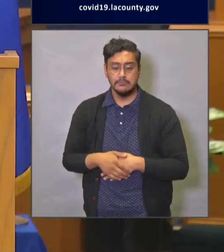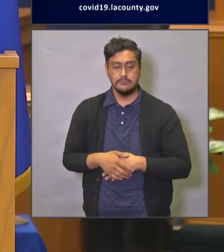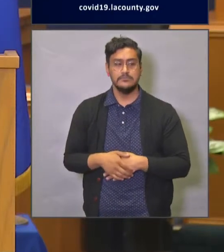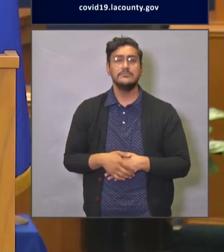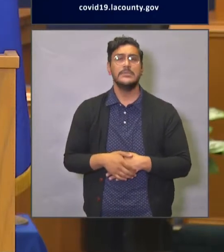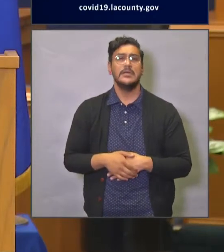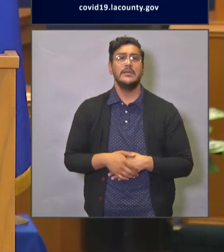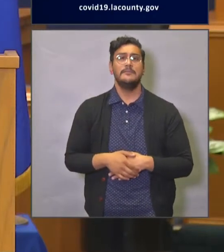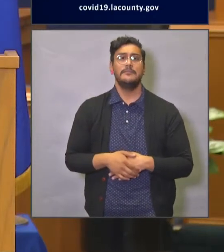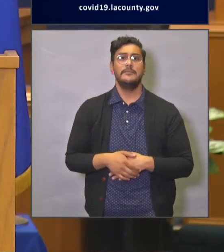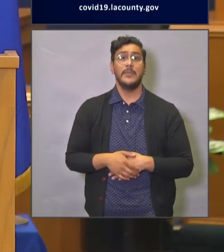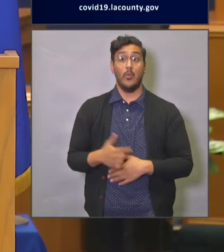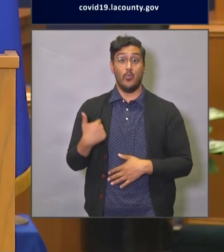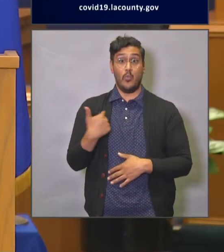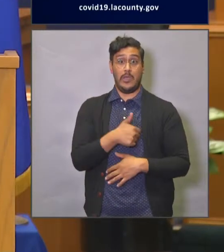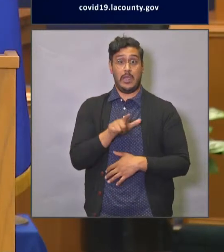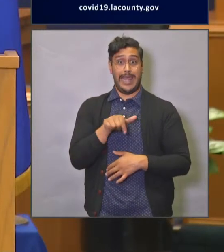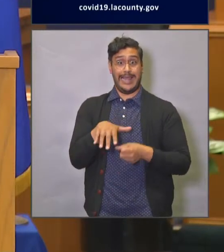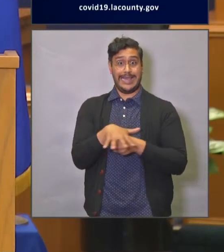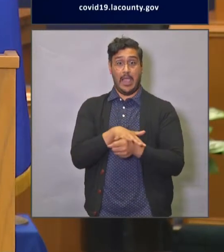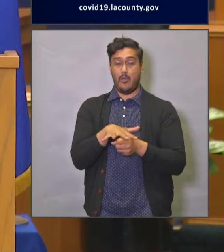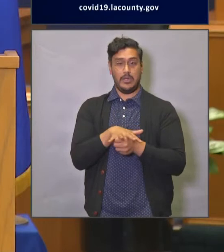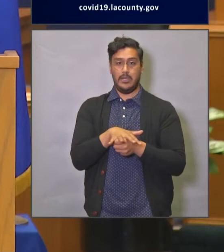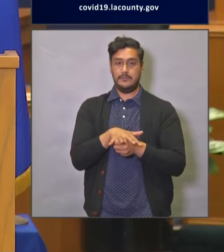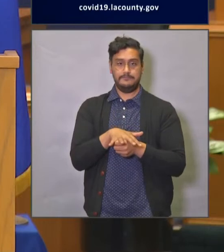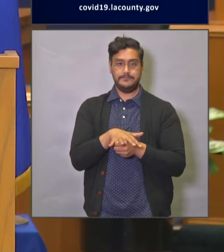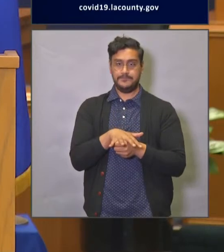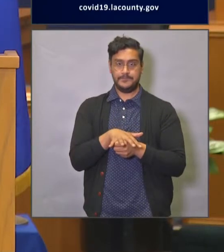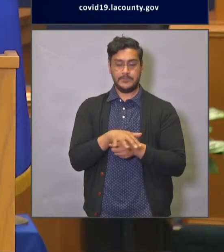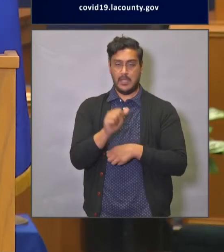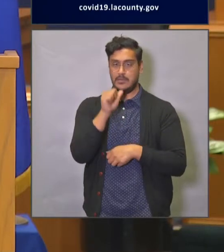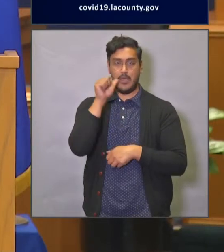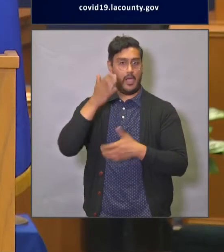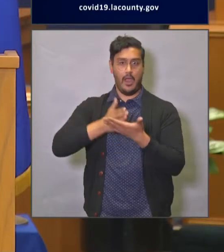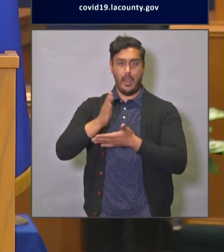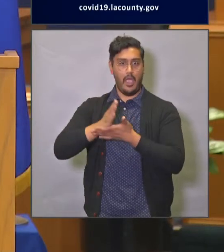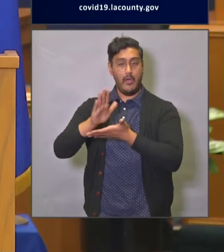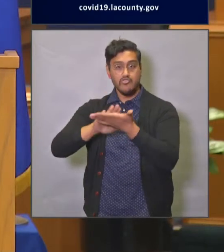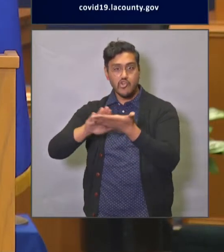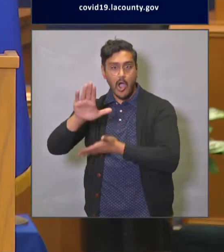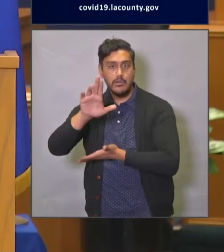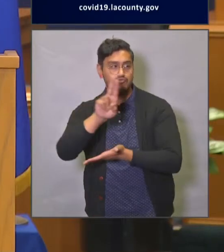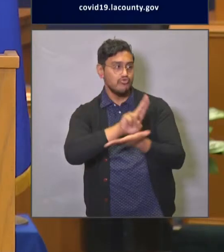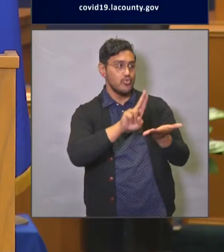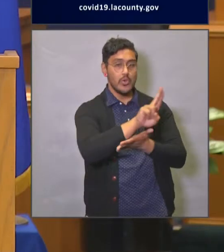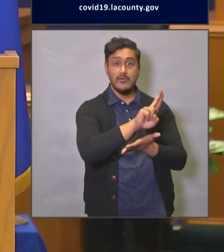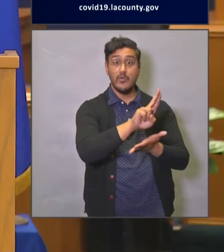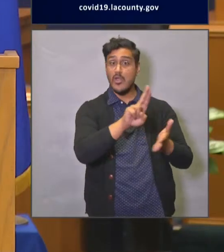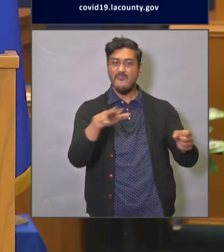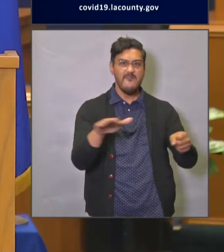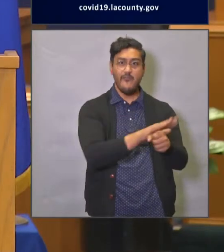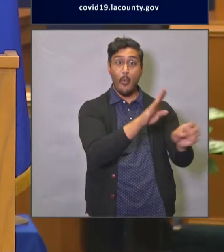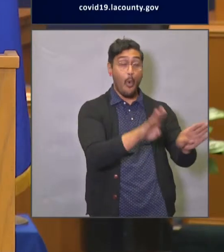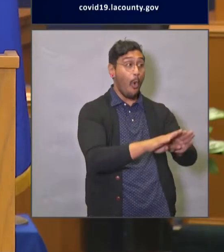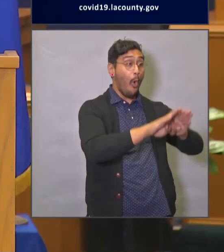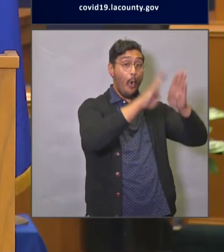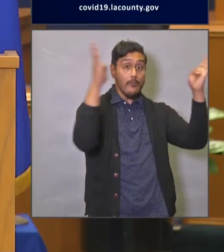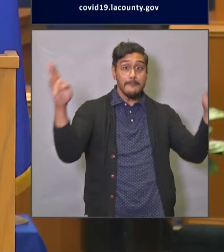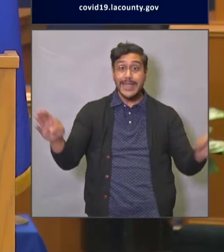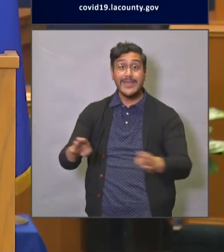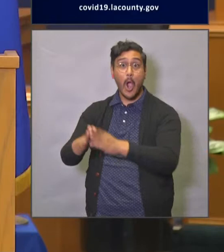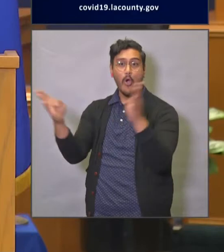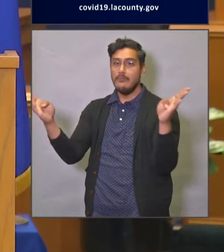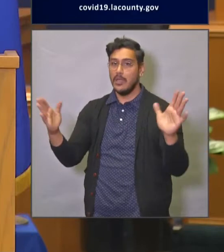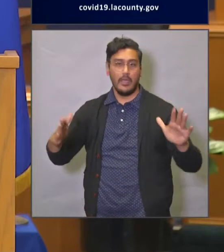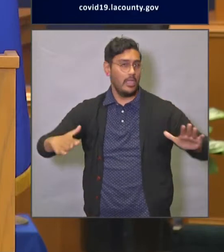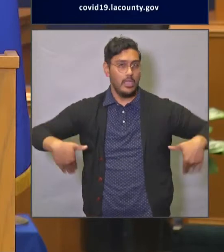is we in LA County have not allowed colleges and universities to fully reopen and bring back all their students because we